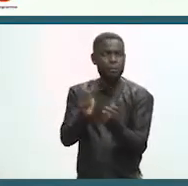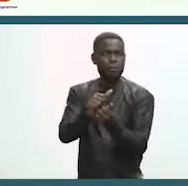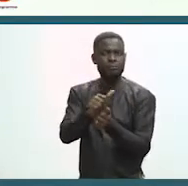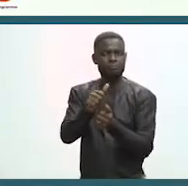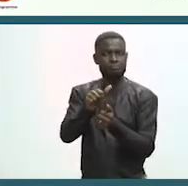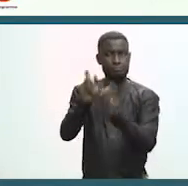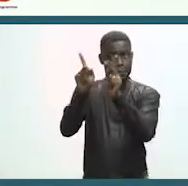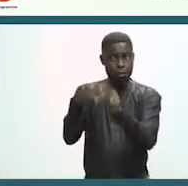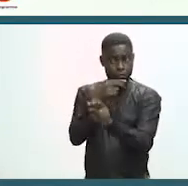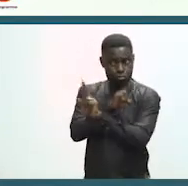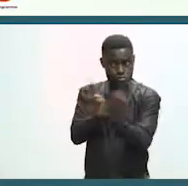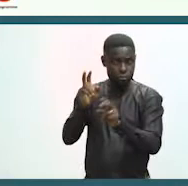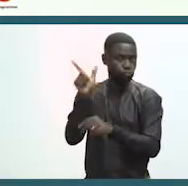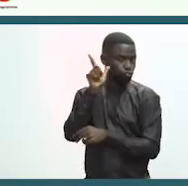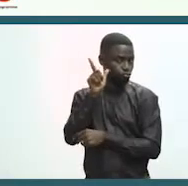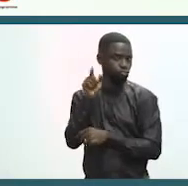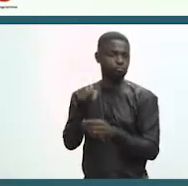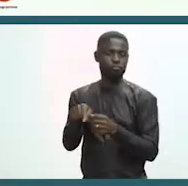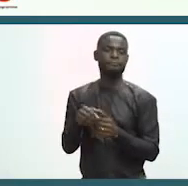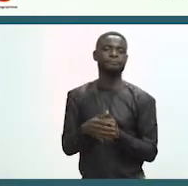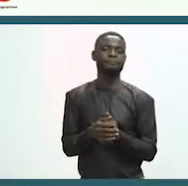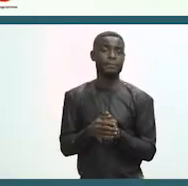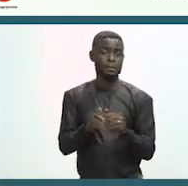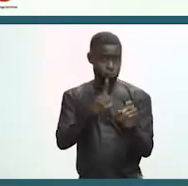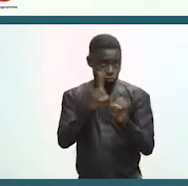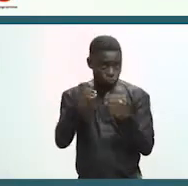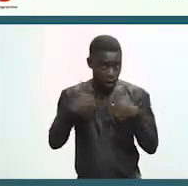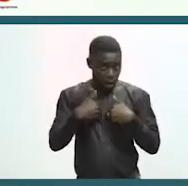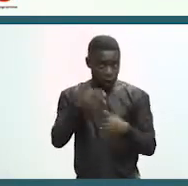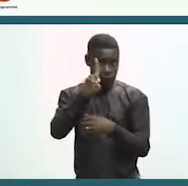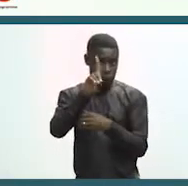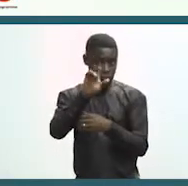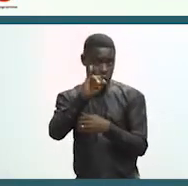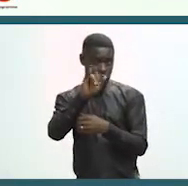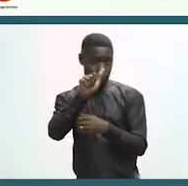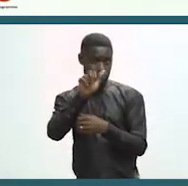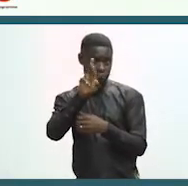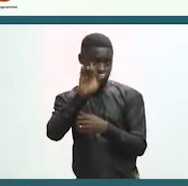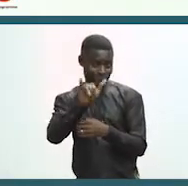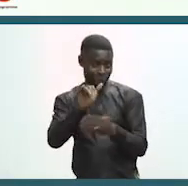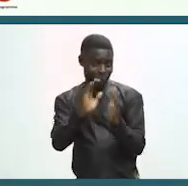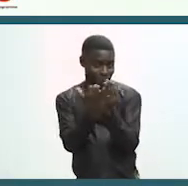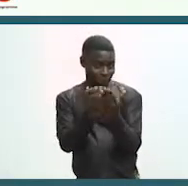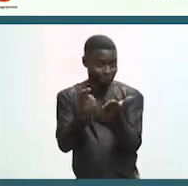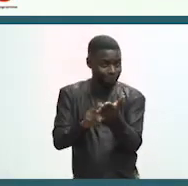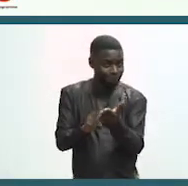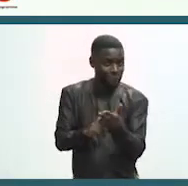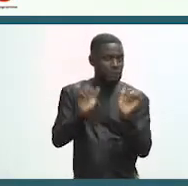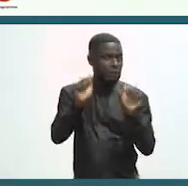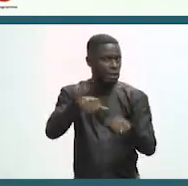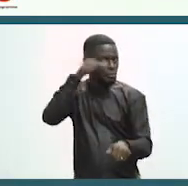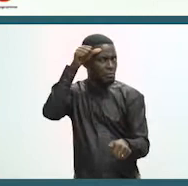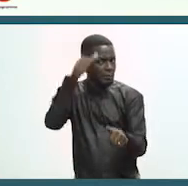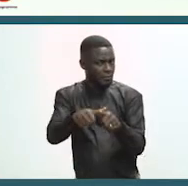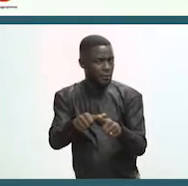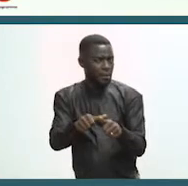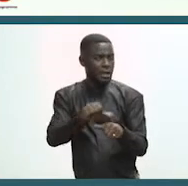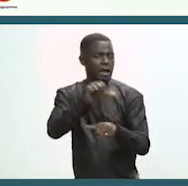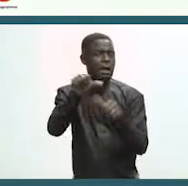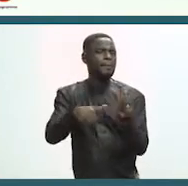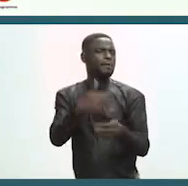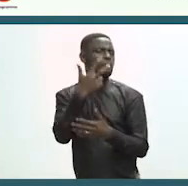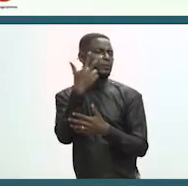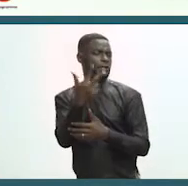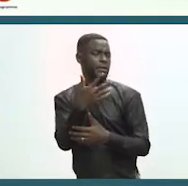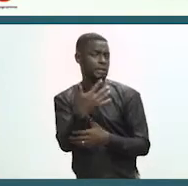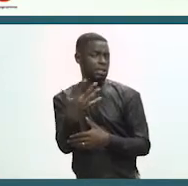listener. So, do you keep a diary? Can you remember about three things you achieved